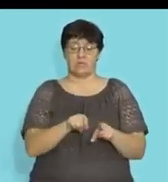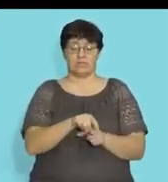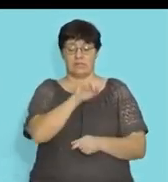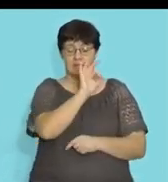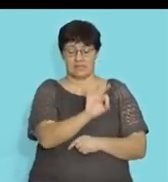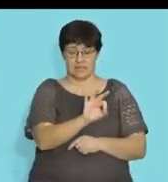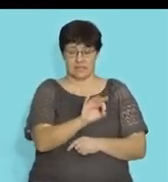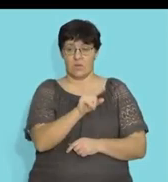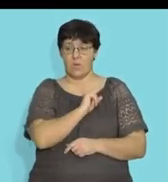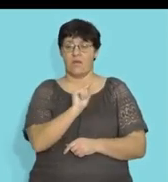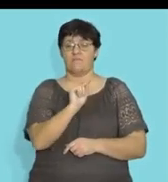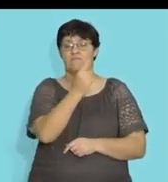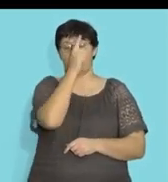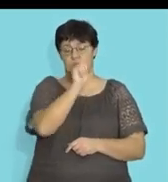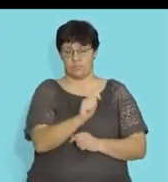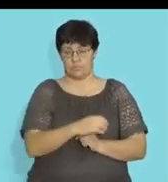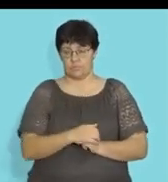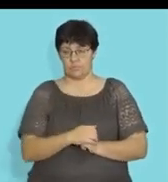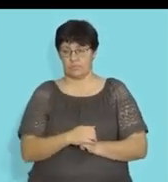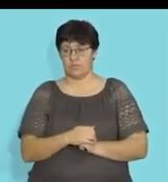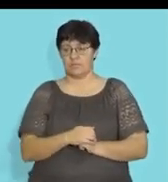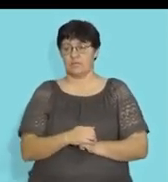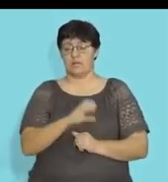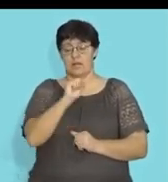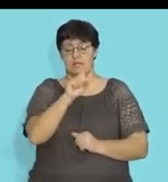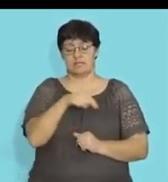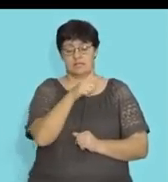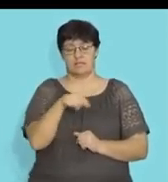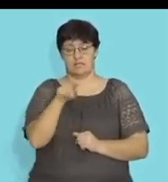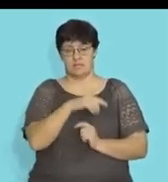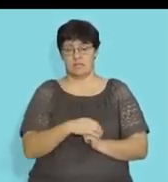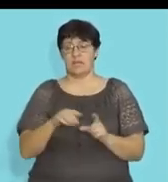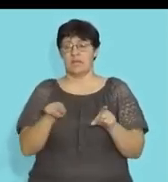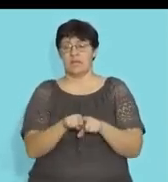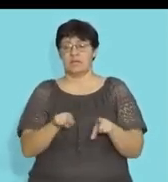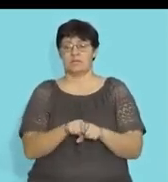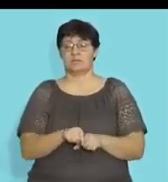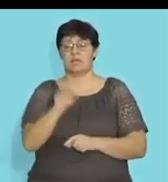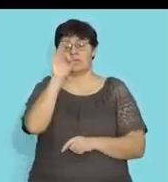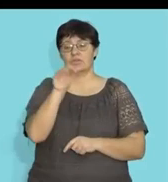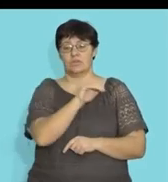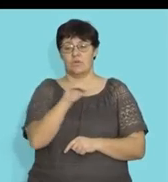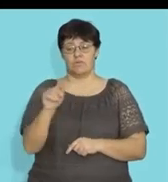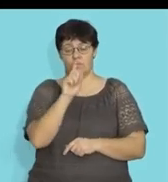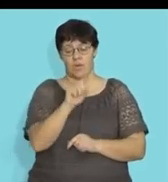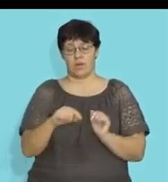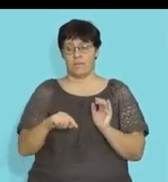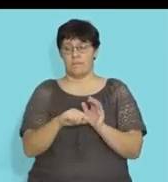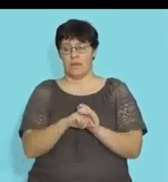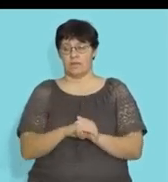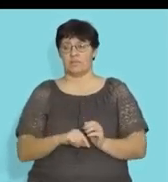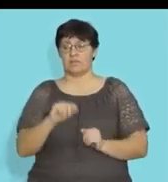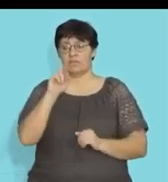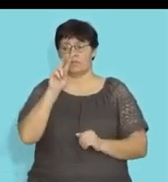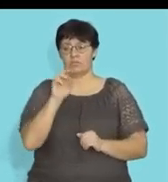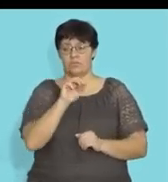A is equal to 3 as it is my first term. So the sum to infinity is equal to 3